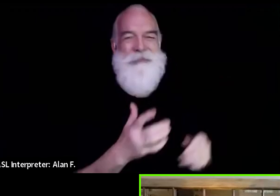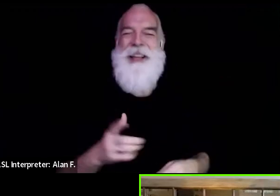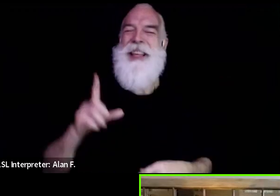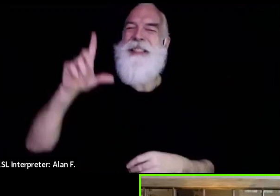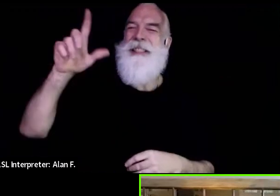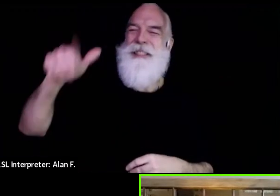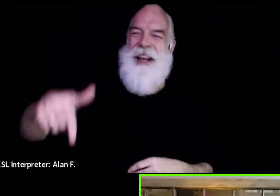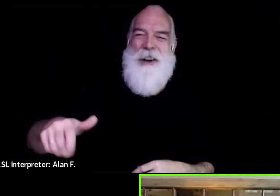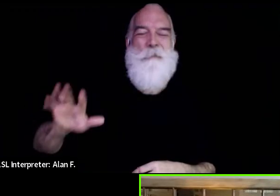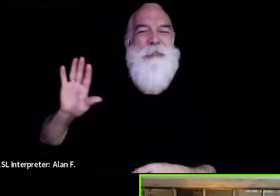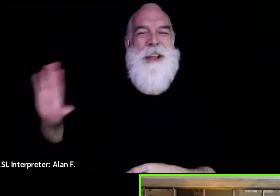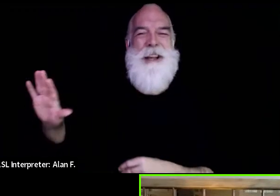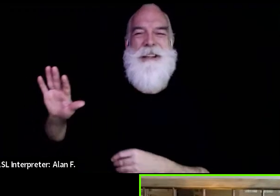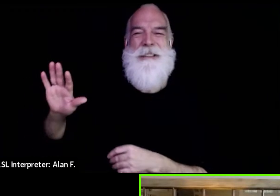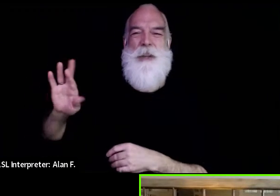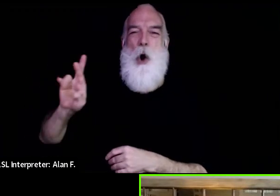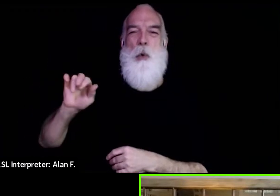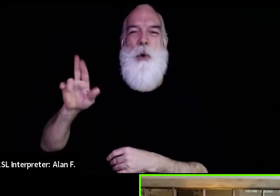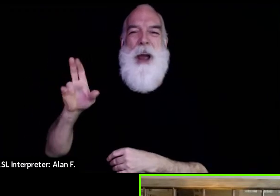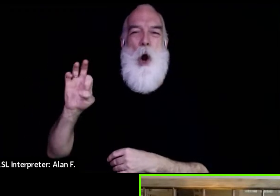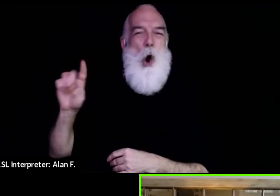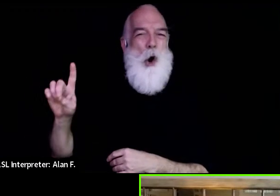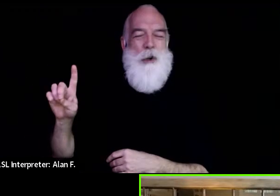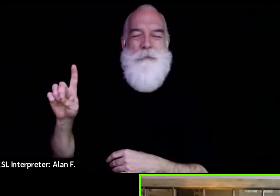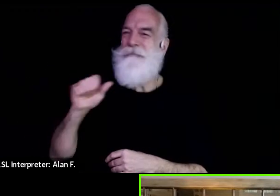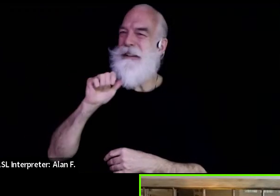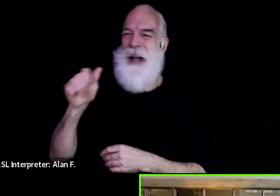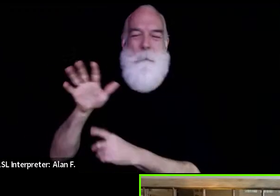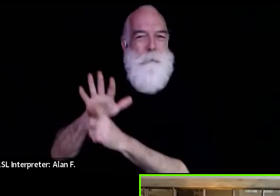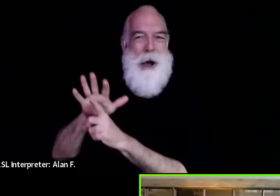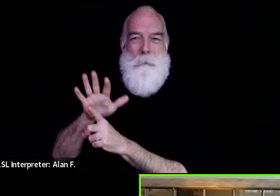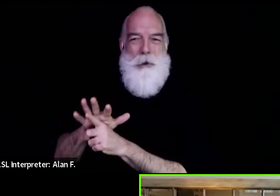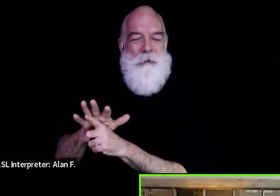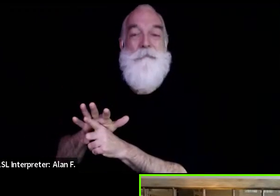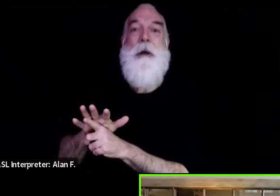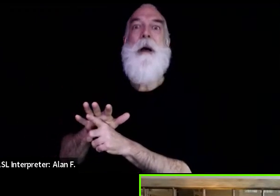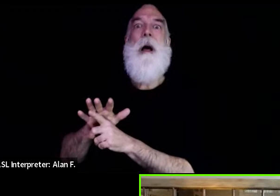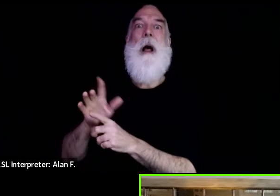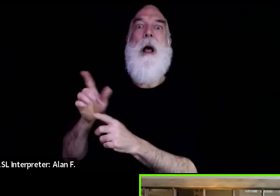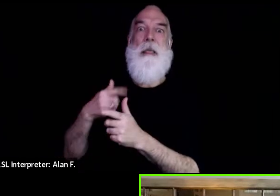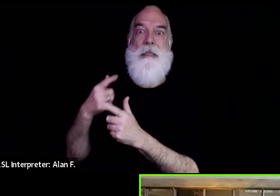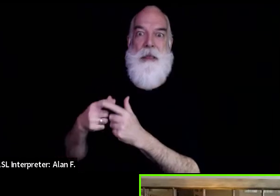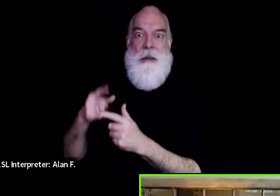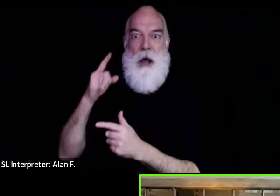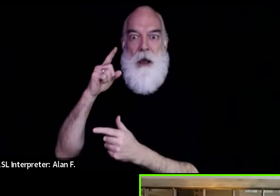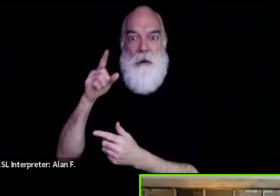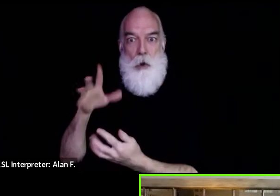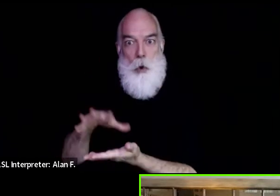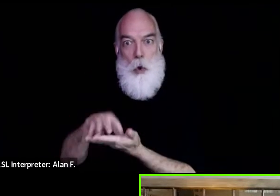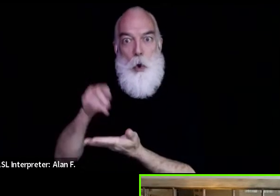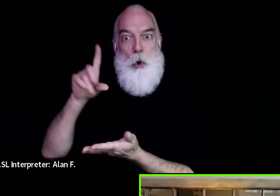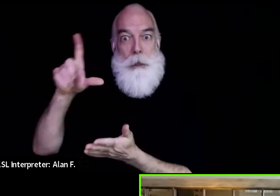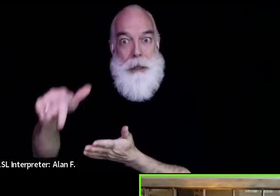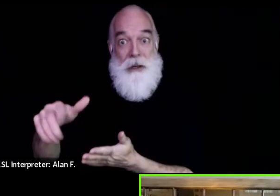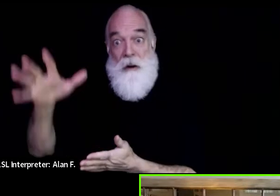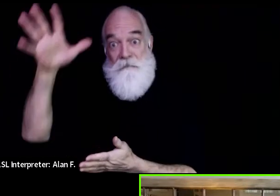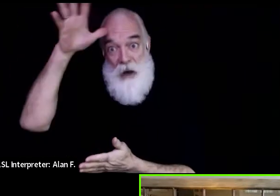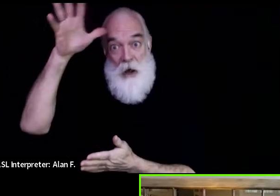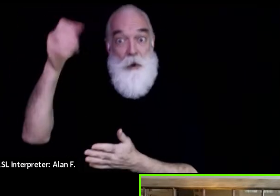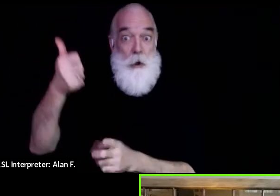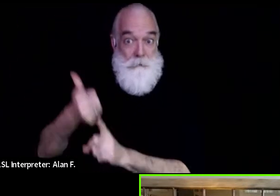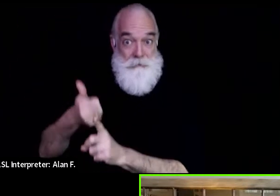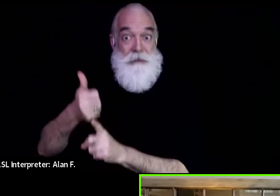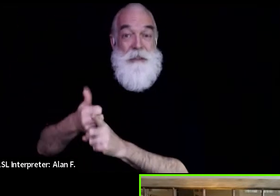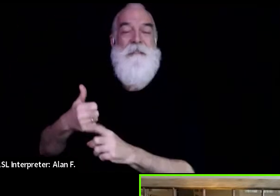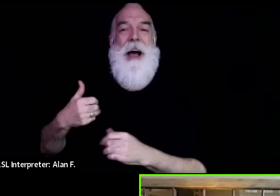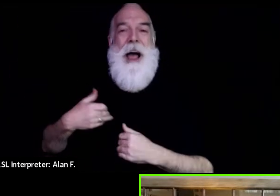later found out that my dad struggled with addiction. And when I was 8, my dad made a very